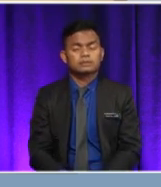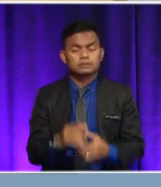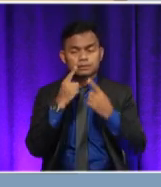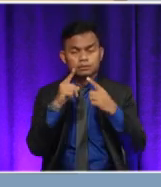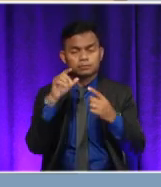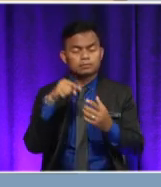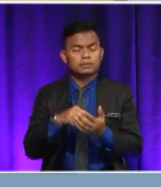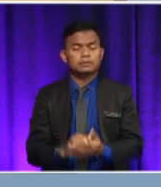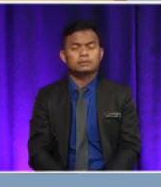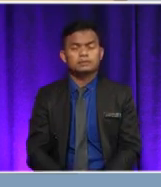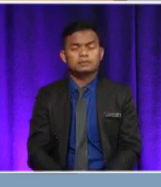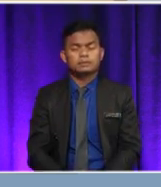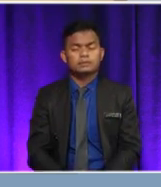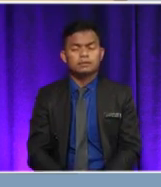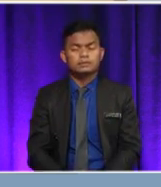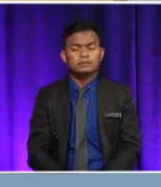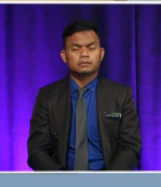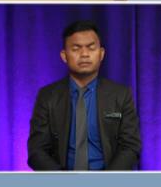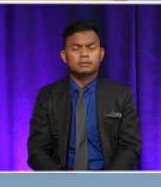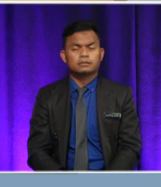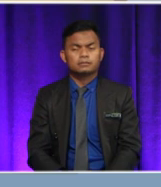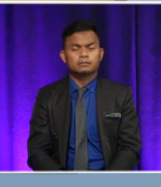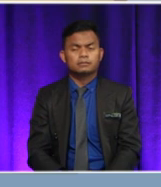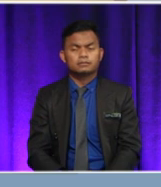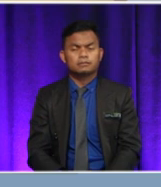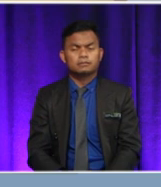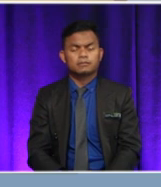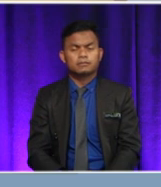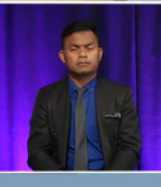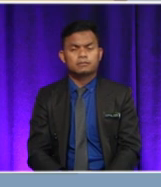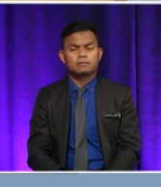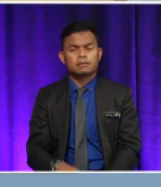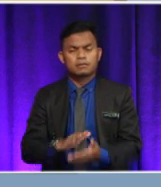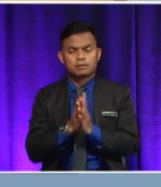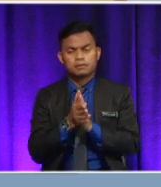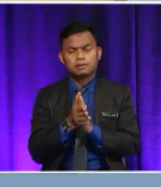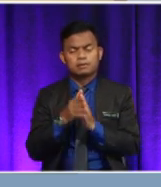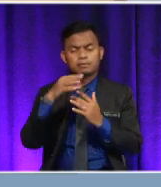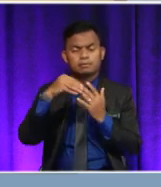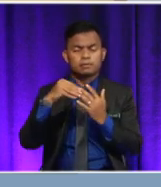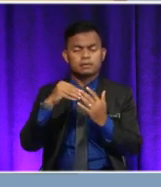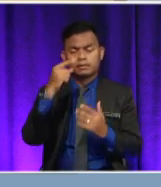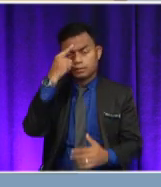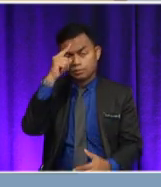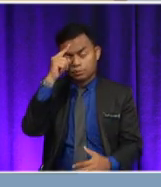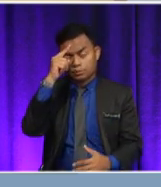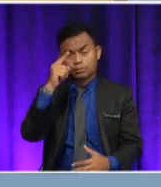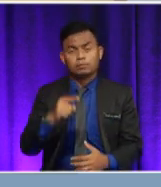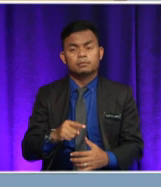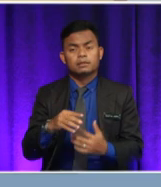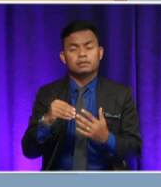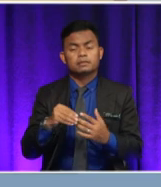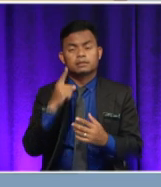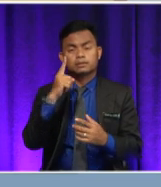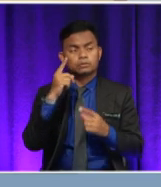I prefer because. So you can use the word prefer to choose one option that you'd like to have.